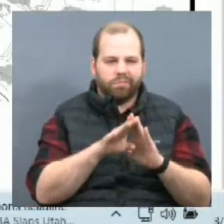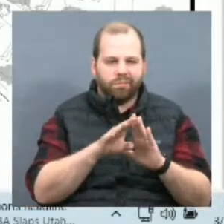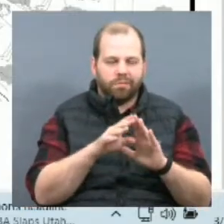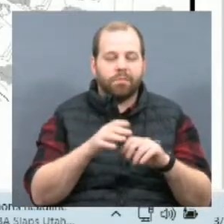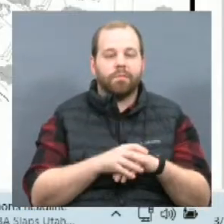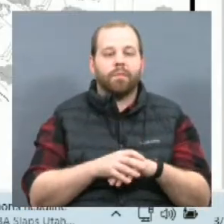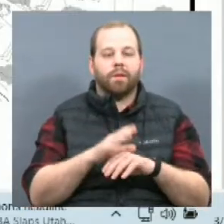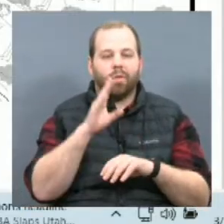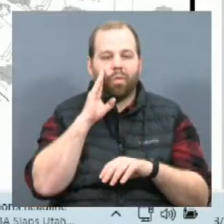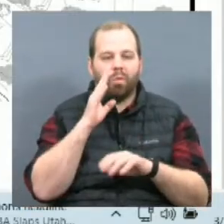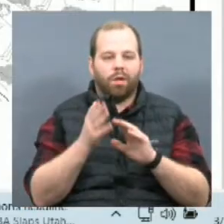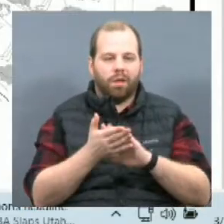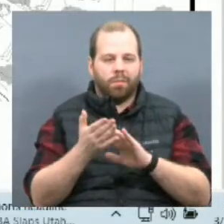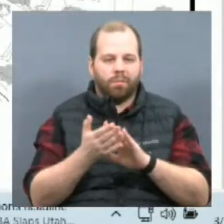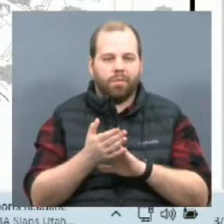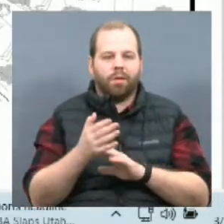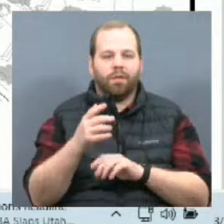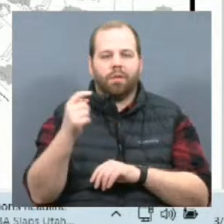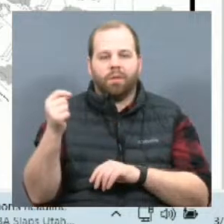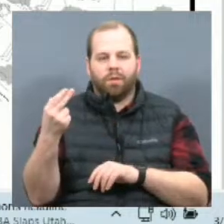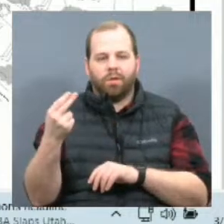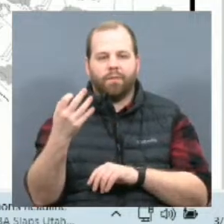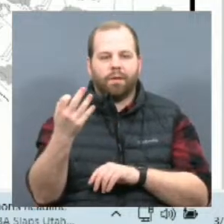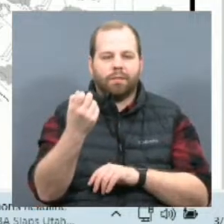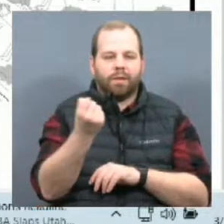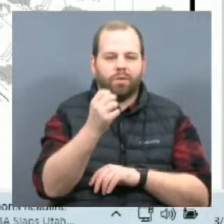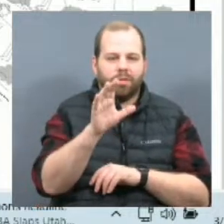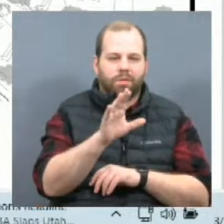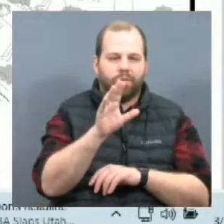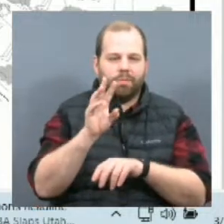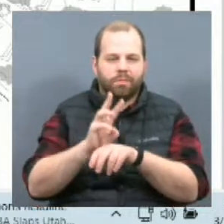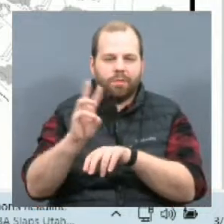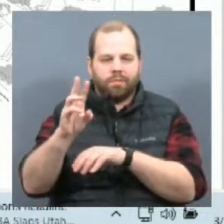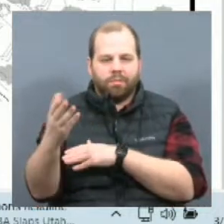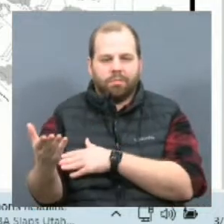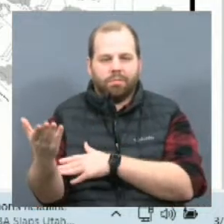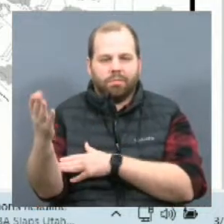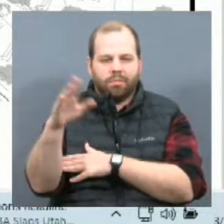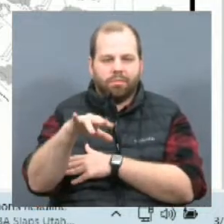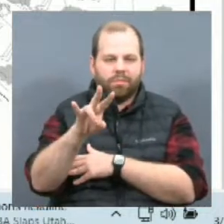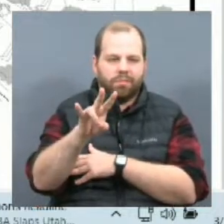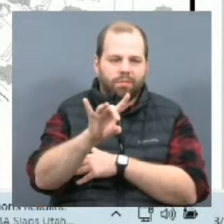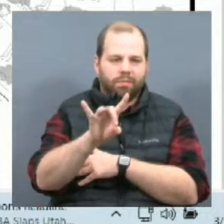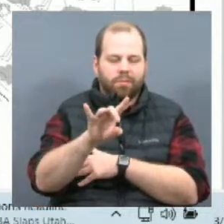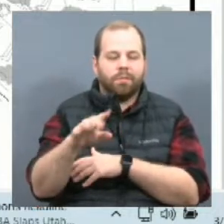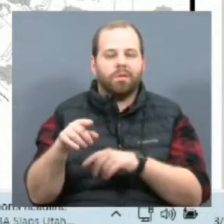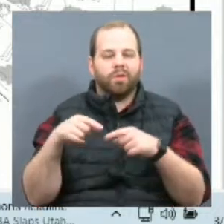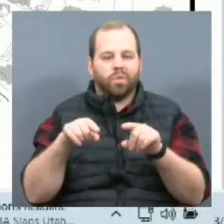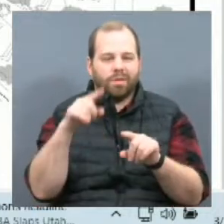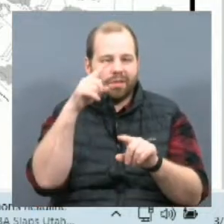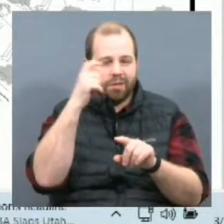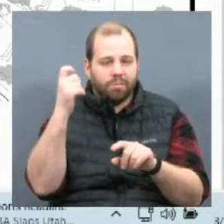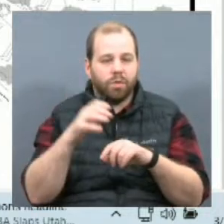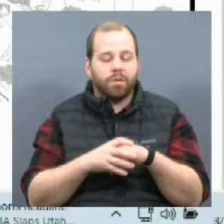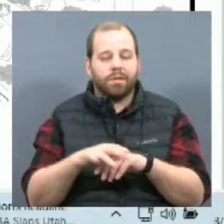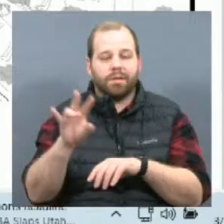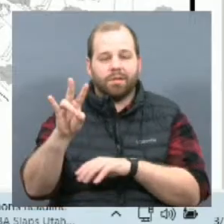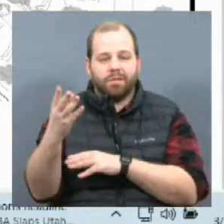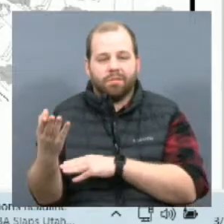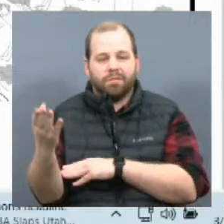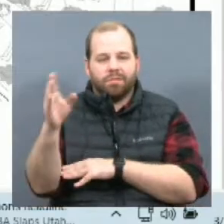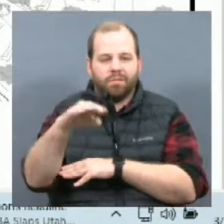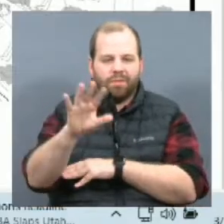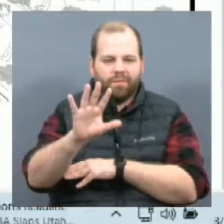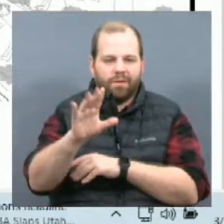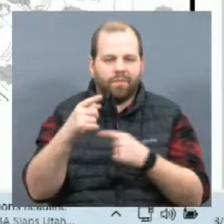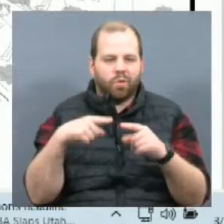would be Thursday, Friday, Saturday, and Sunday from approximately 6 a.m. to 7 or 8 p.m. during the summer months and approximately 7 a.m. to 5